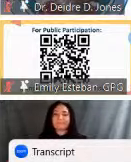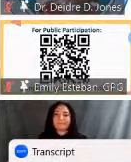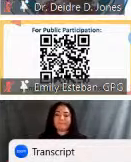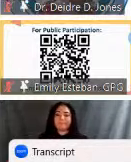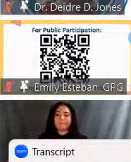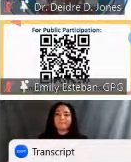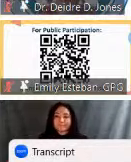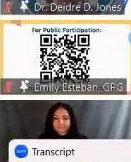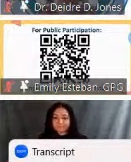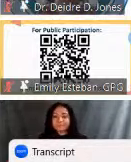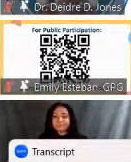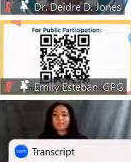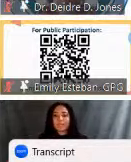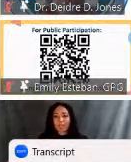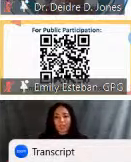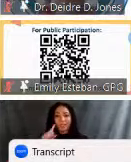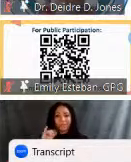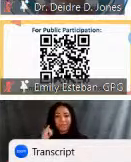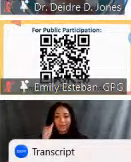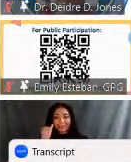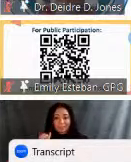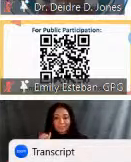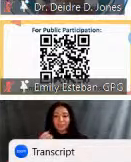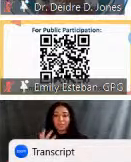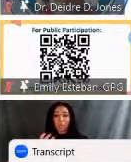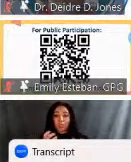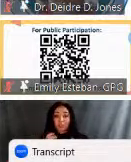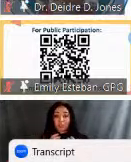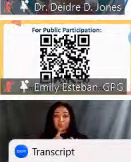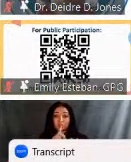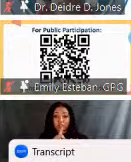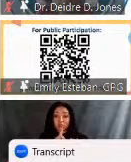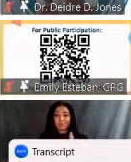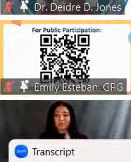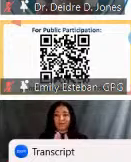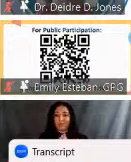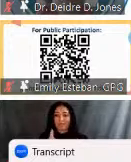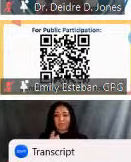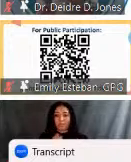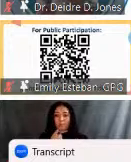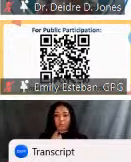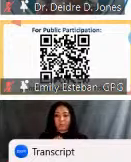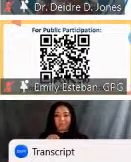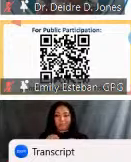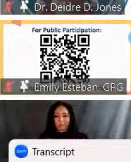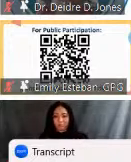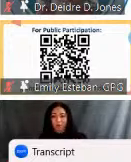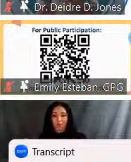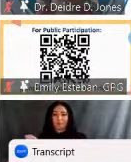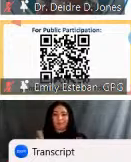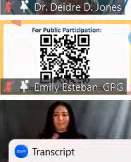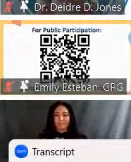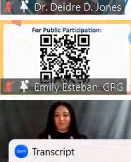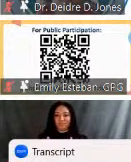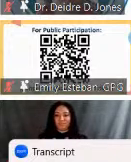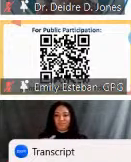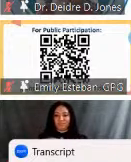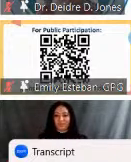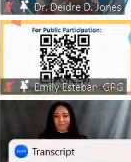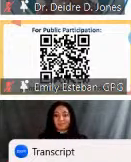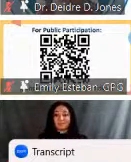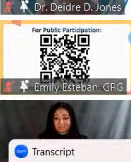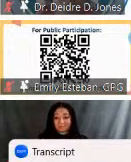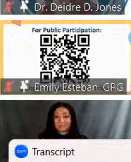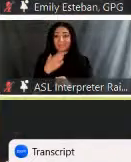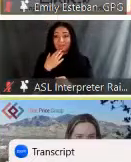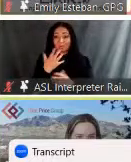So I hear an idea of wanting to make sure that we are developmentally appropriate across the different settings and in practice. Thank you so much for